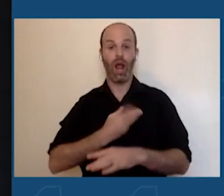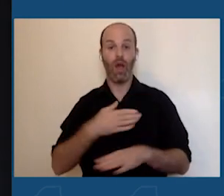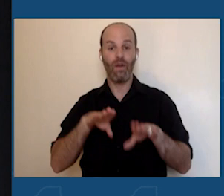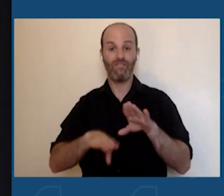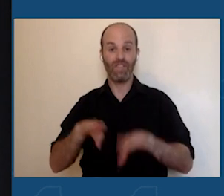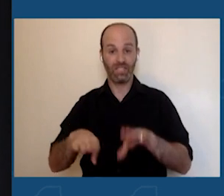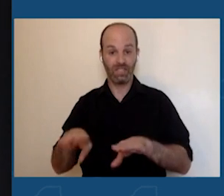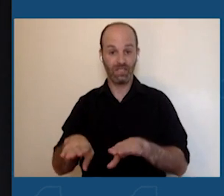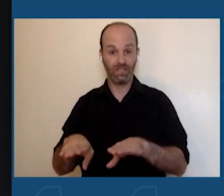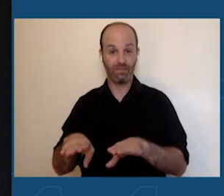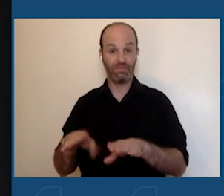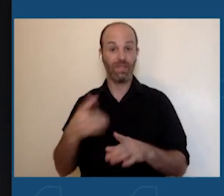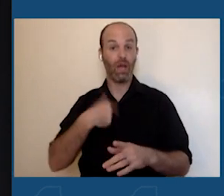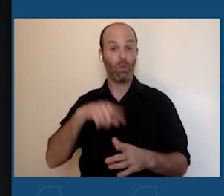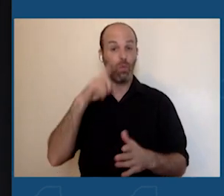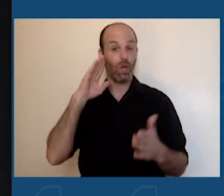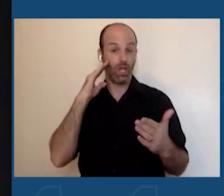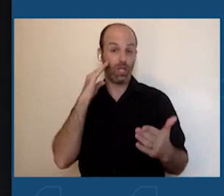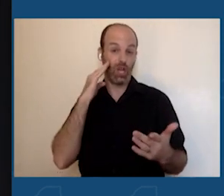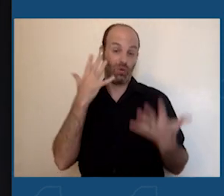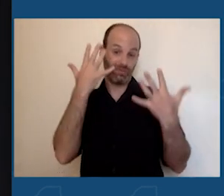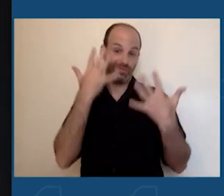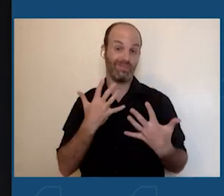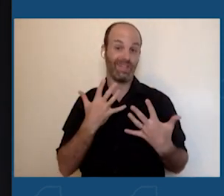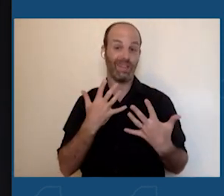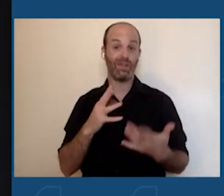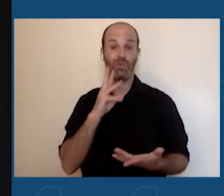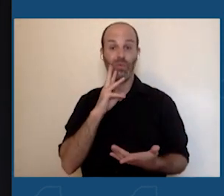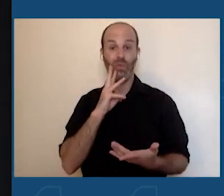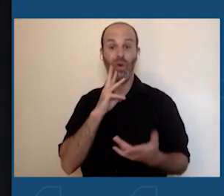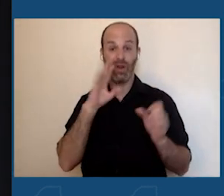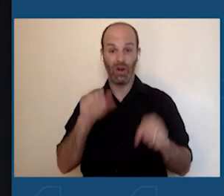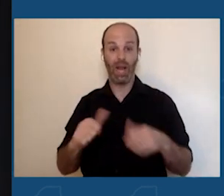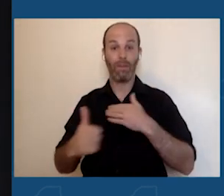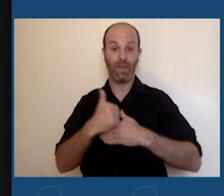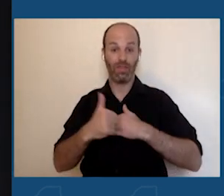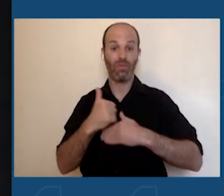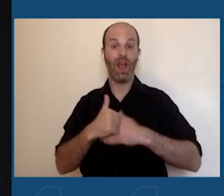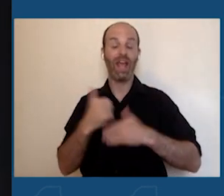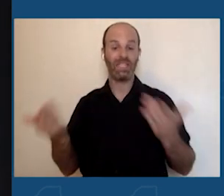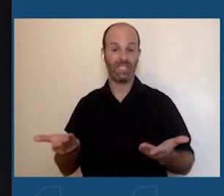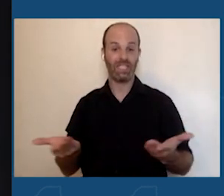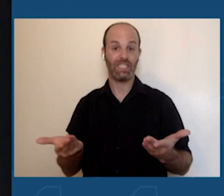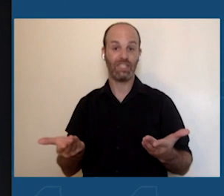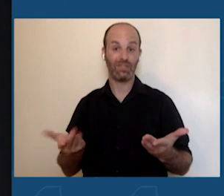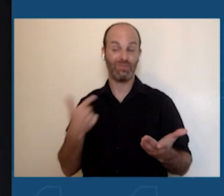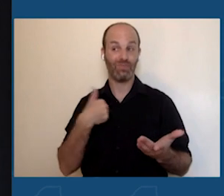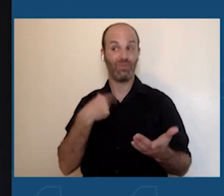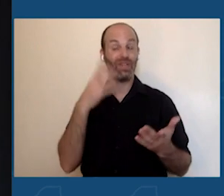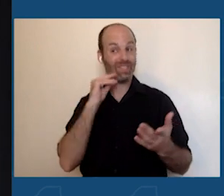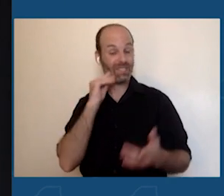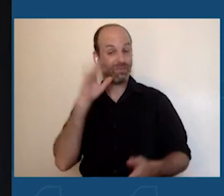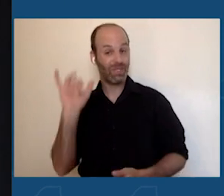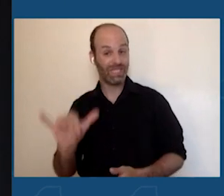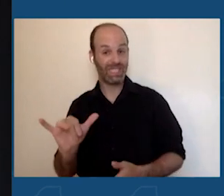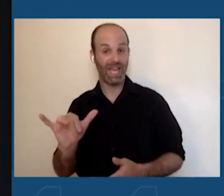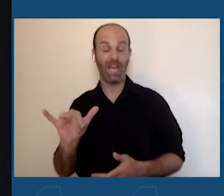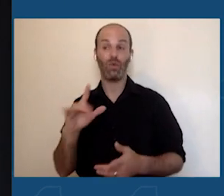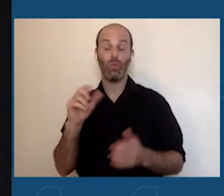And we know, unfortunately, that water can also be a threat to us here. We have seen that in the form of extreme weather